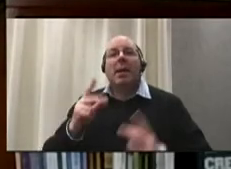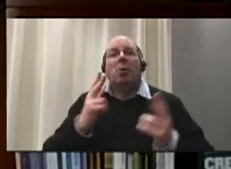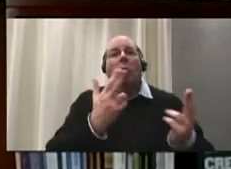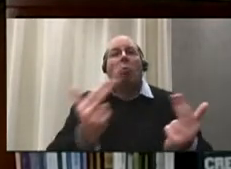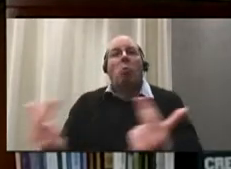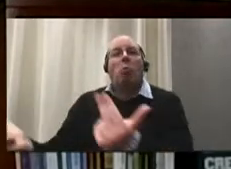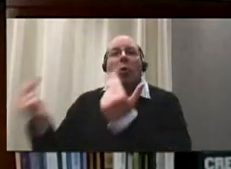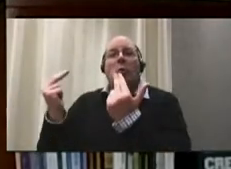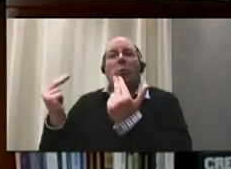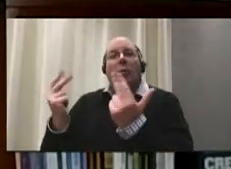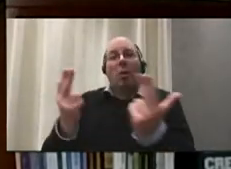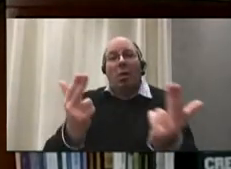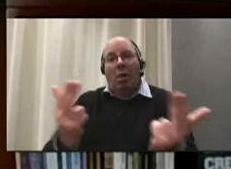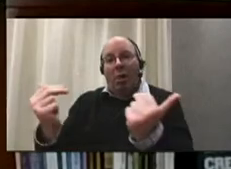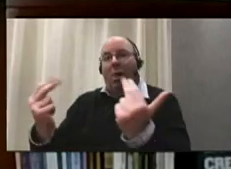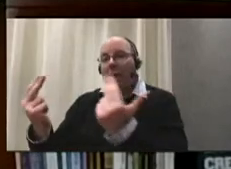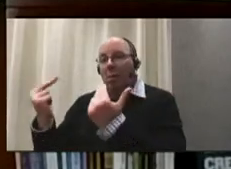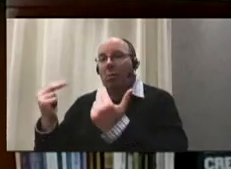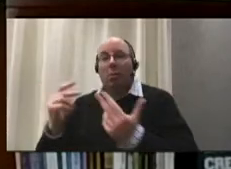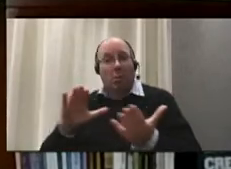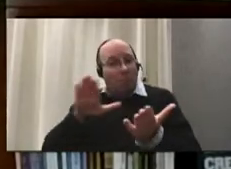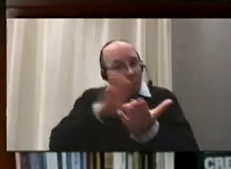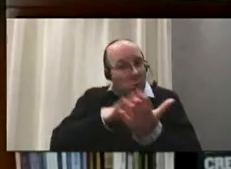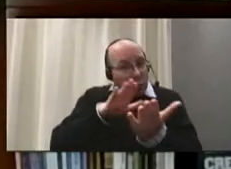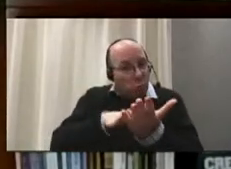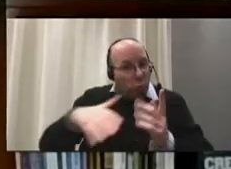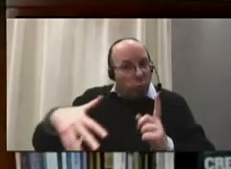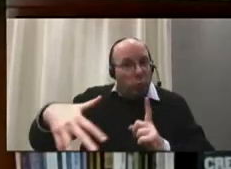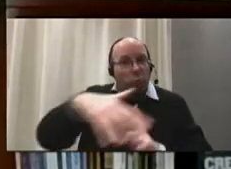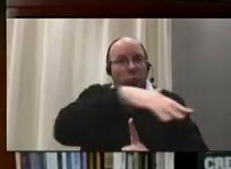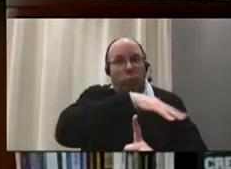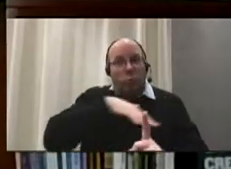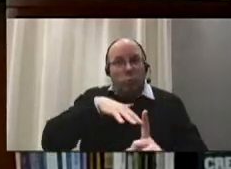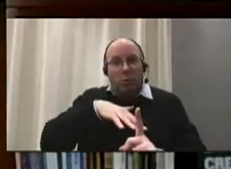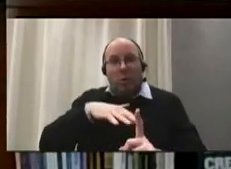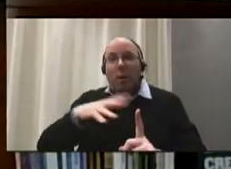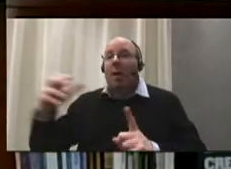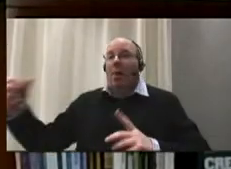our schools in which people want to stay. So